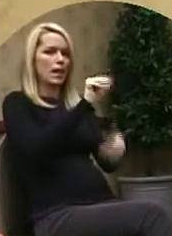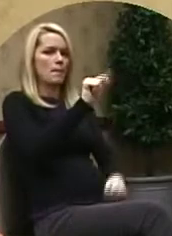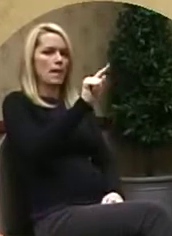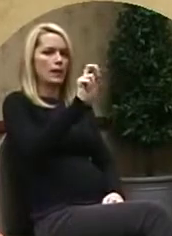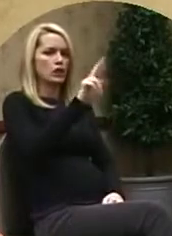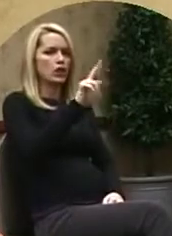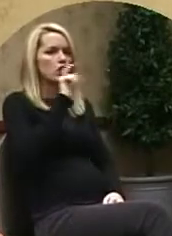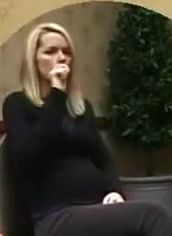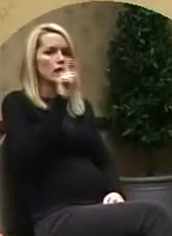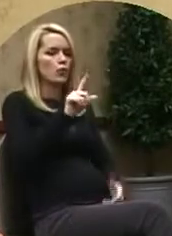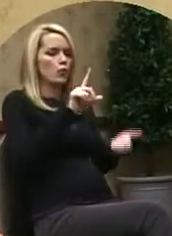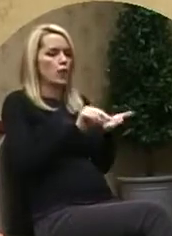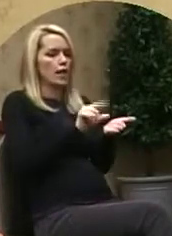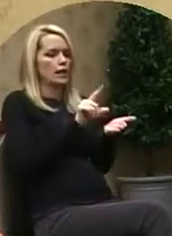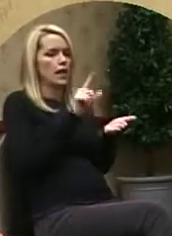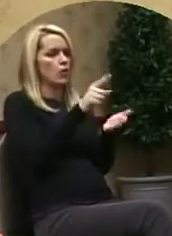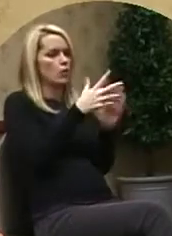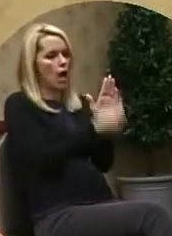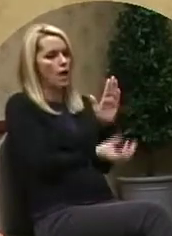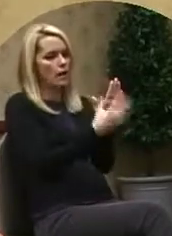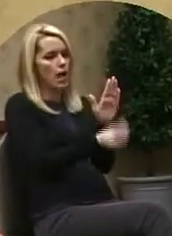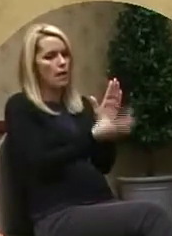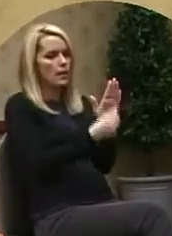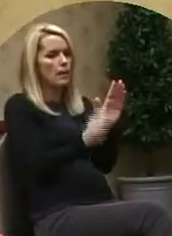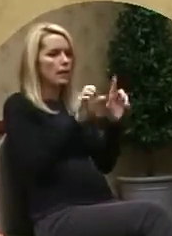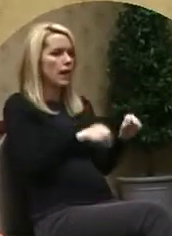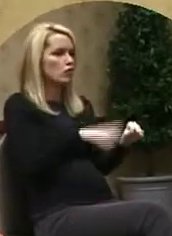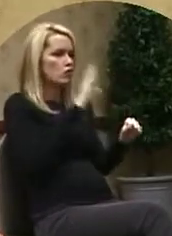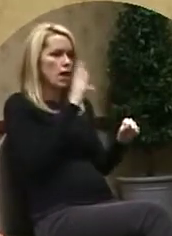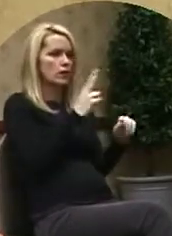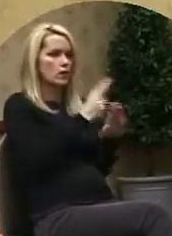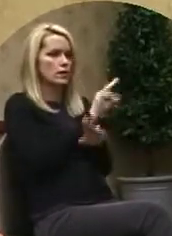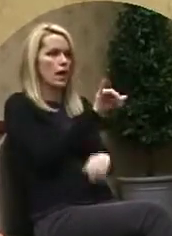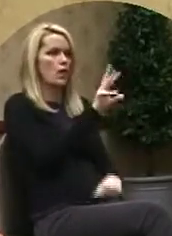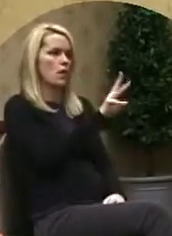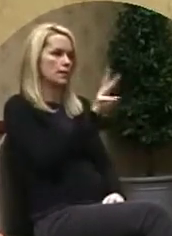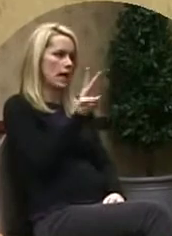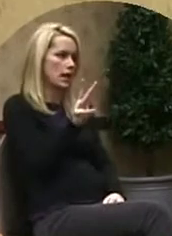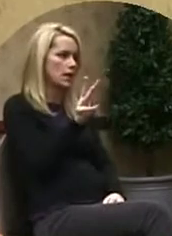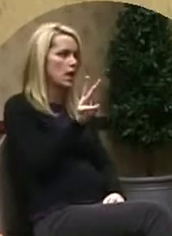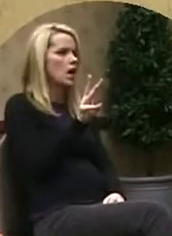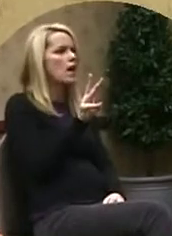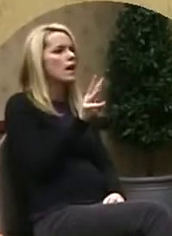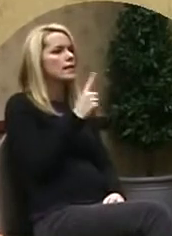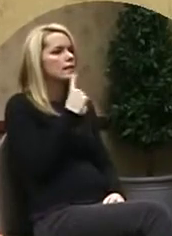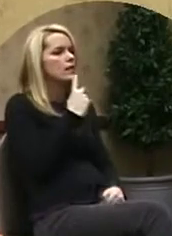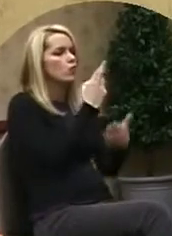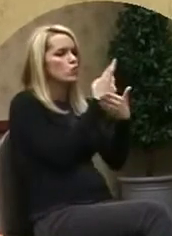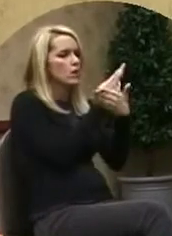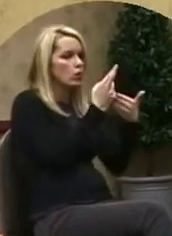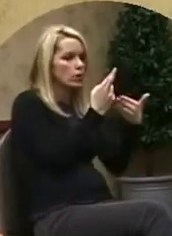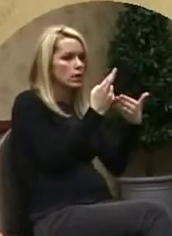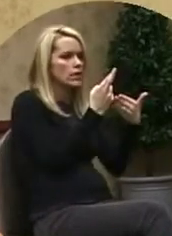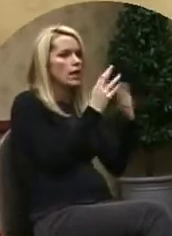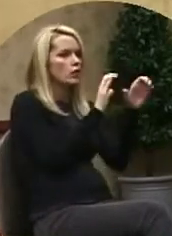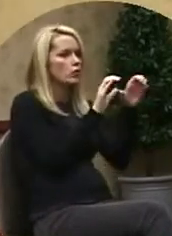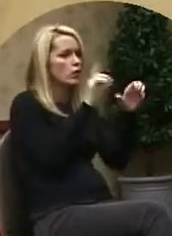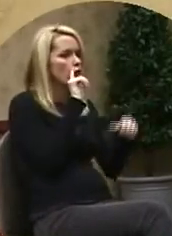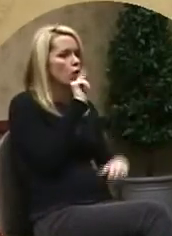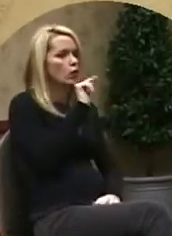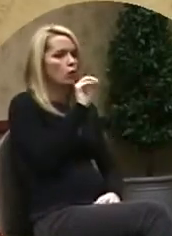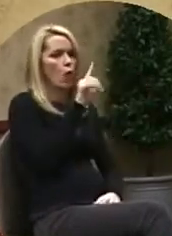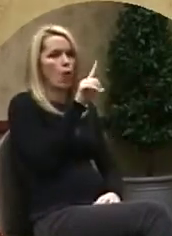me printing it and you photocopying it. So if you go to that website and you go under resources and you look for tools, it